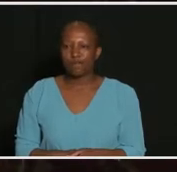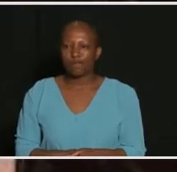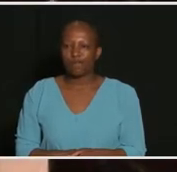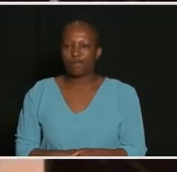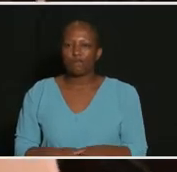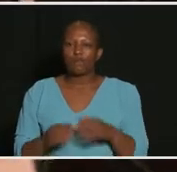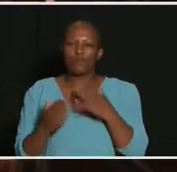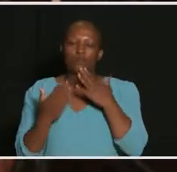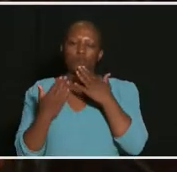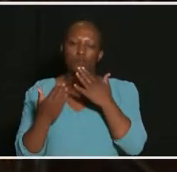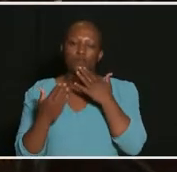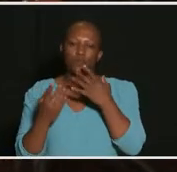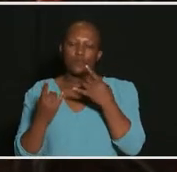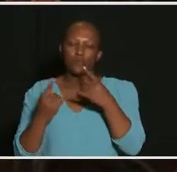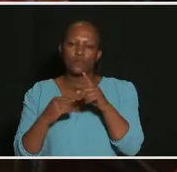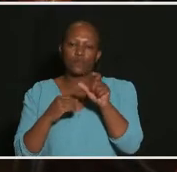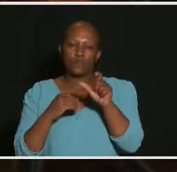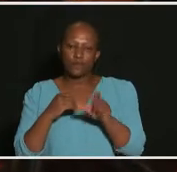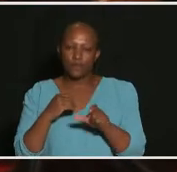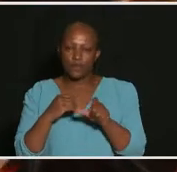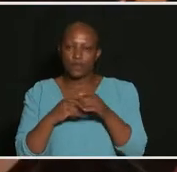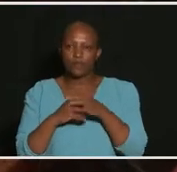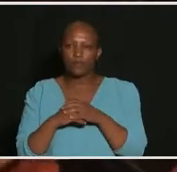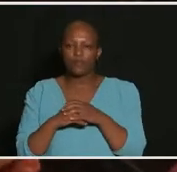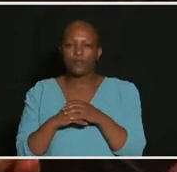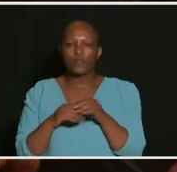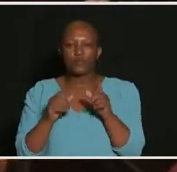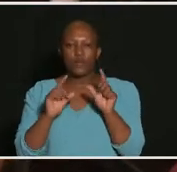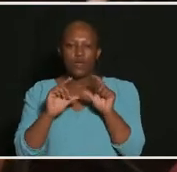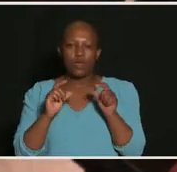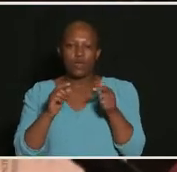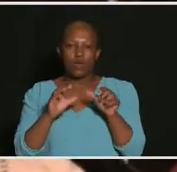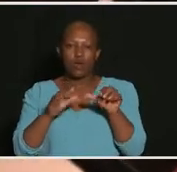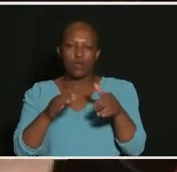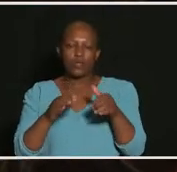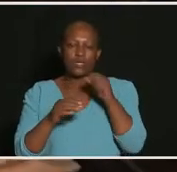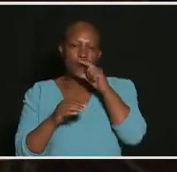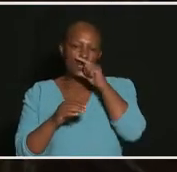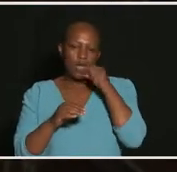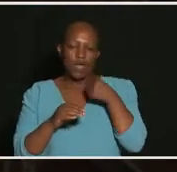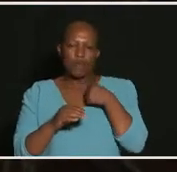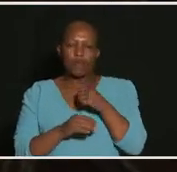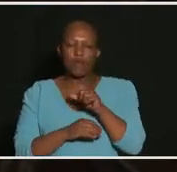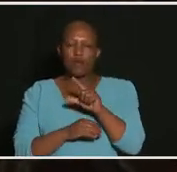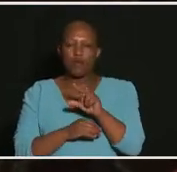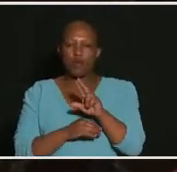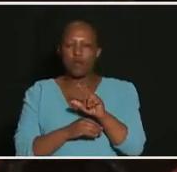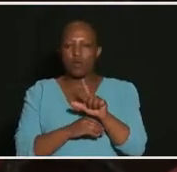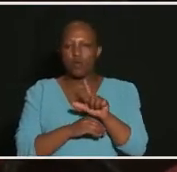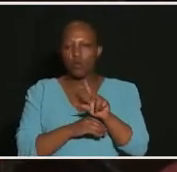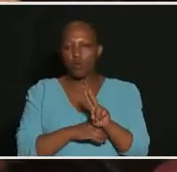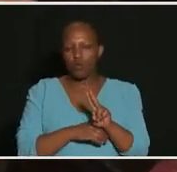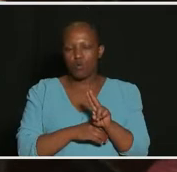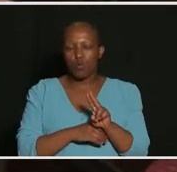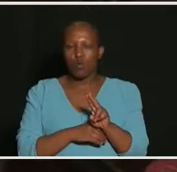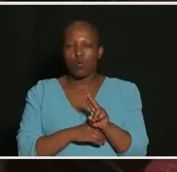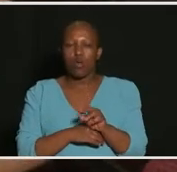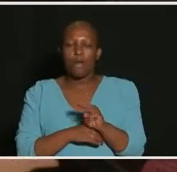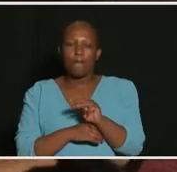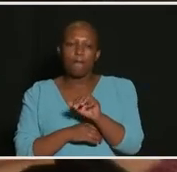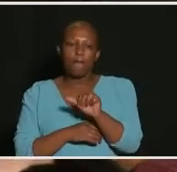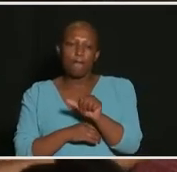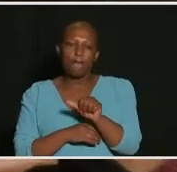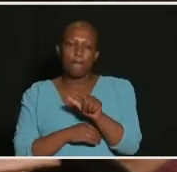thank you chairperson and the committee my name is Lulu Melissa puluane